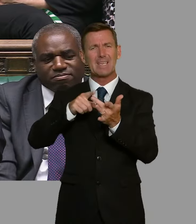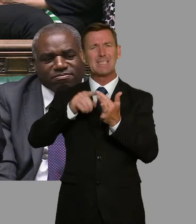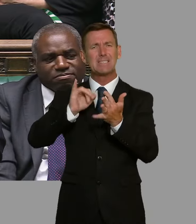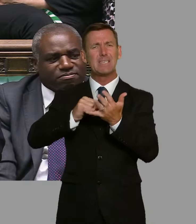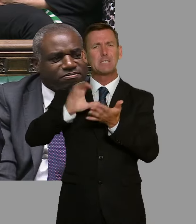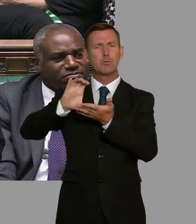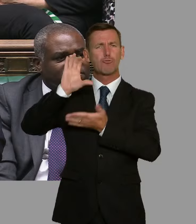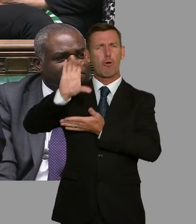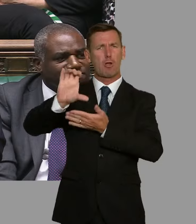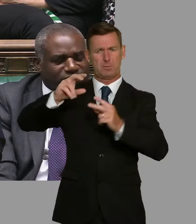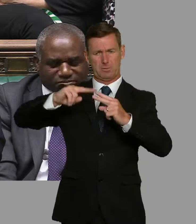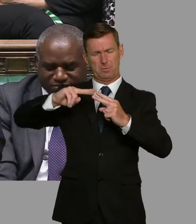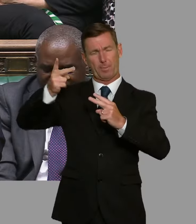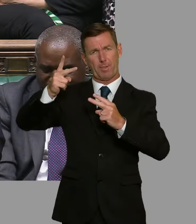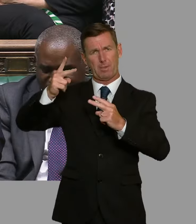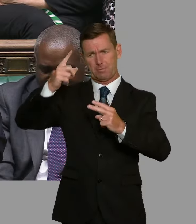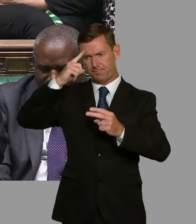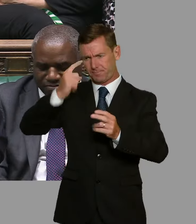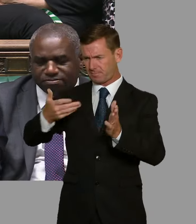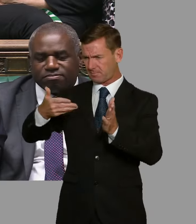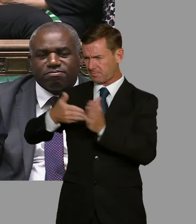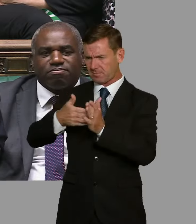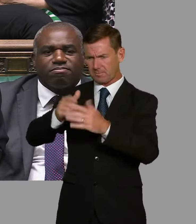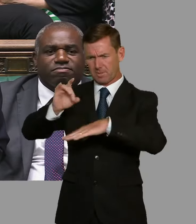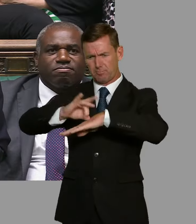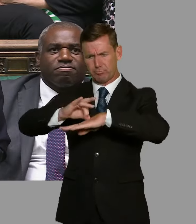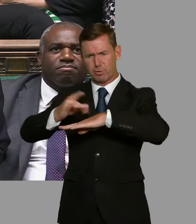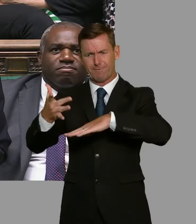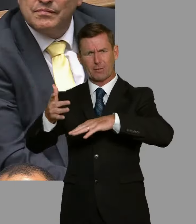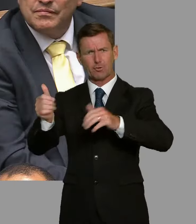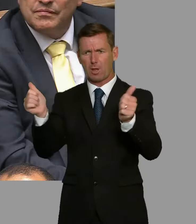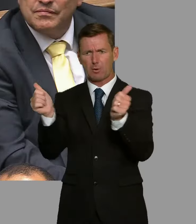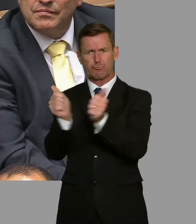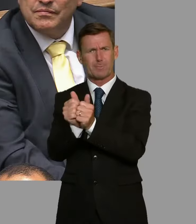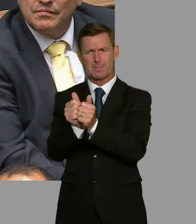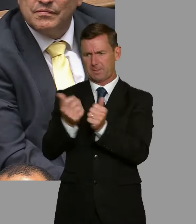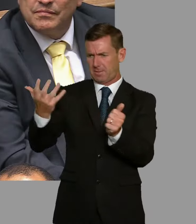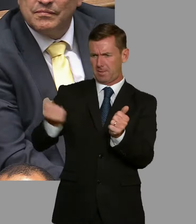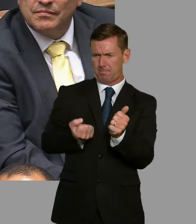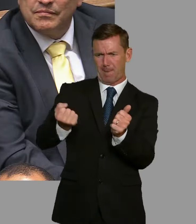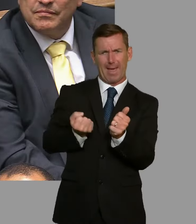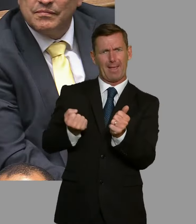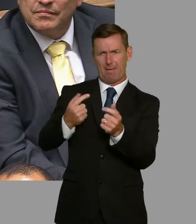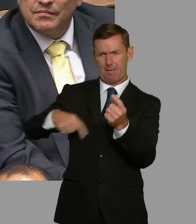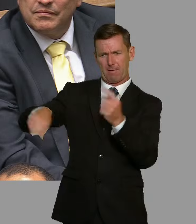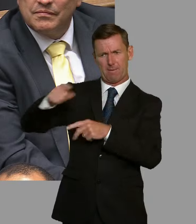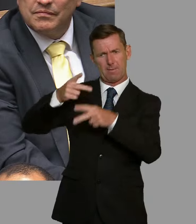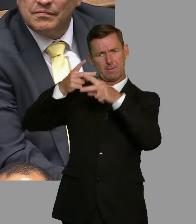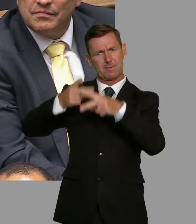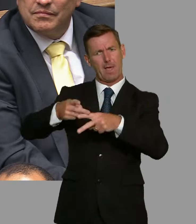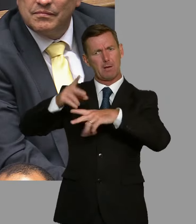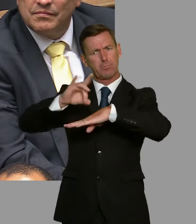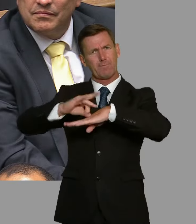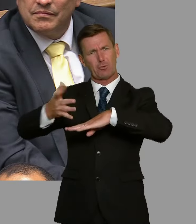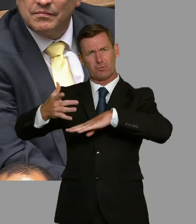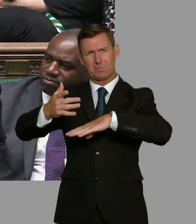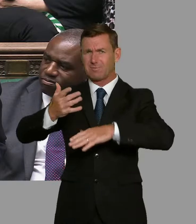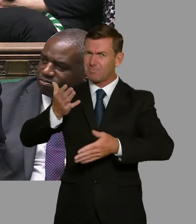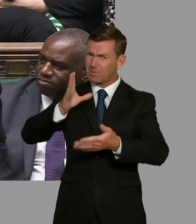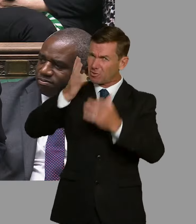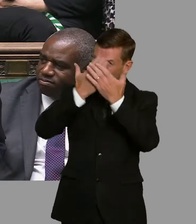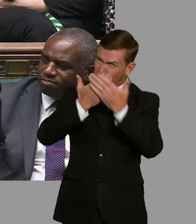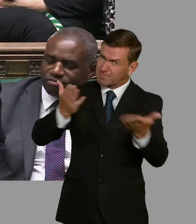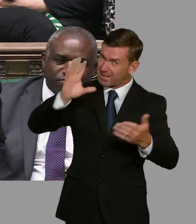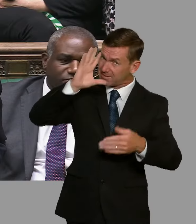minimum standards for pay. But I would just gently say to her, her party opposed the budget which provides the money for